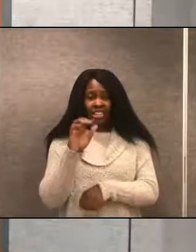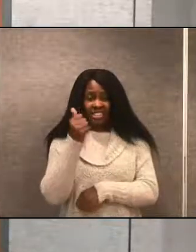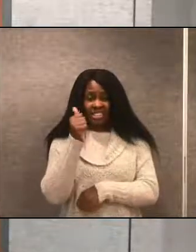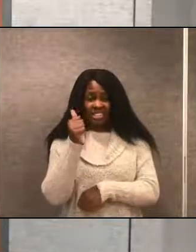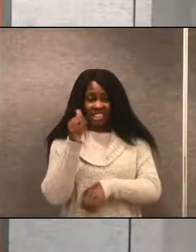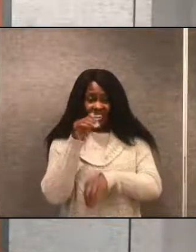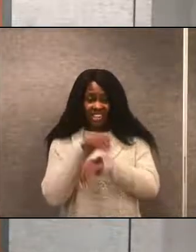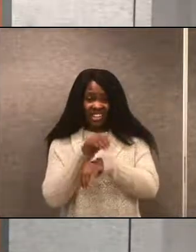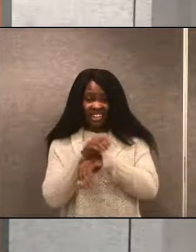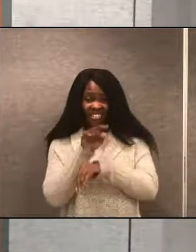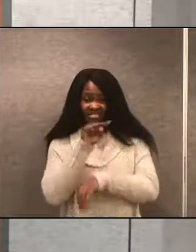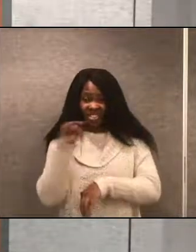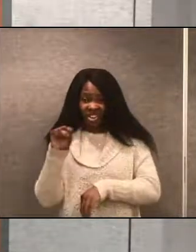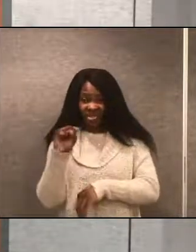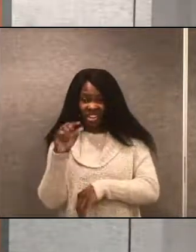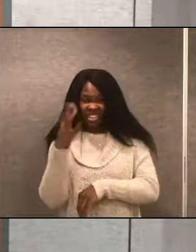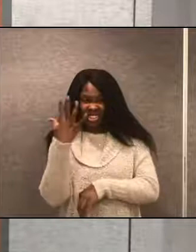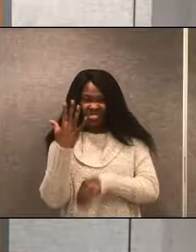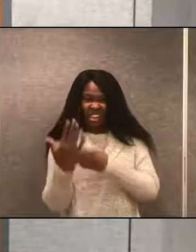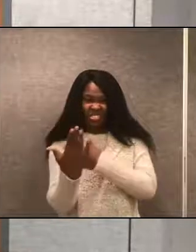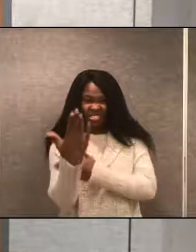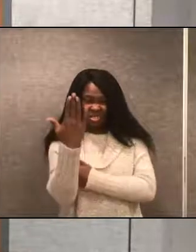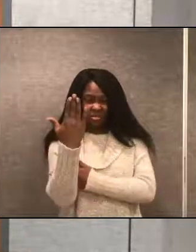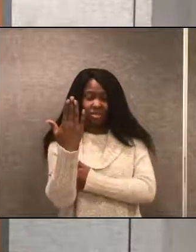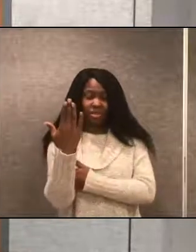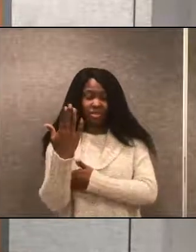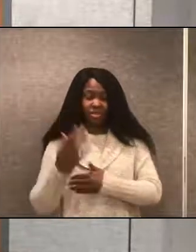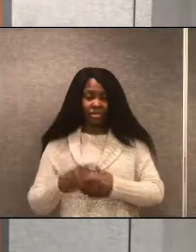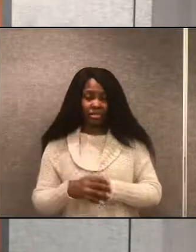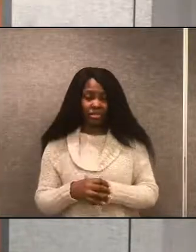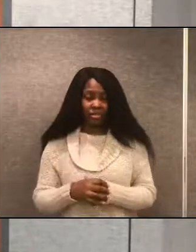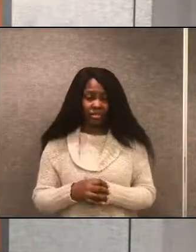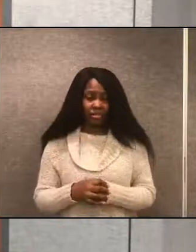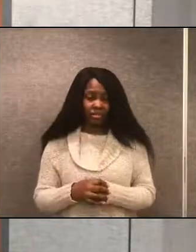moving forward. Also,